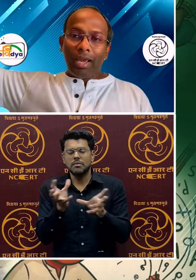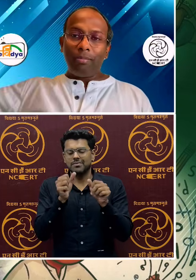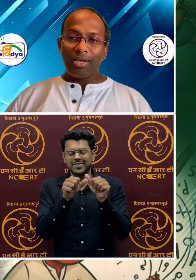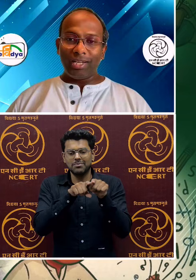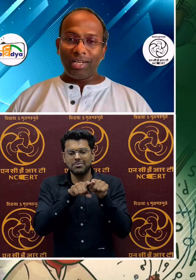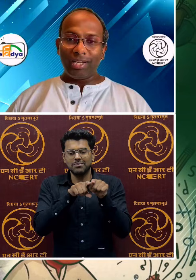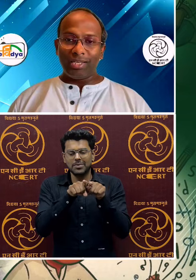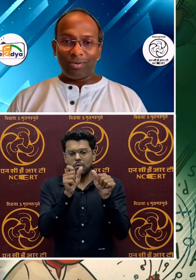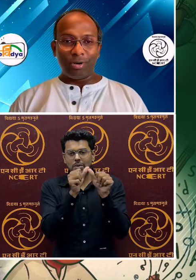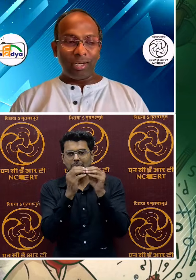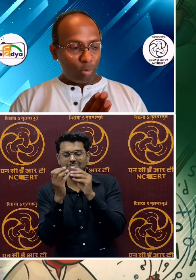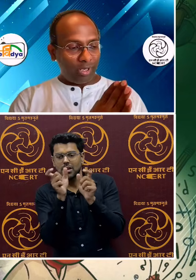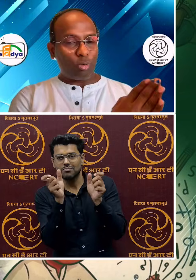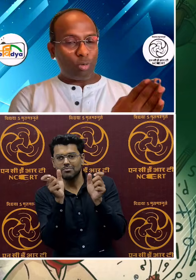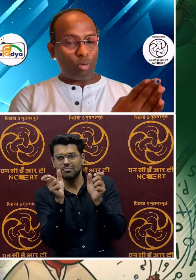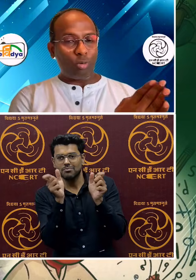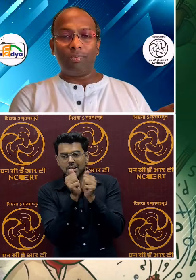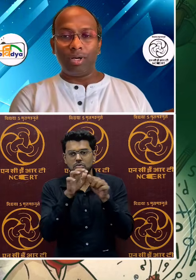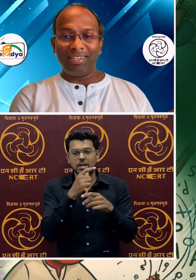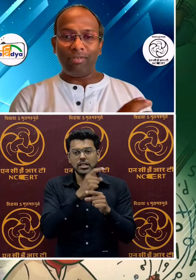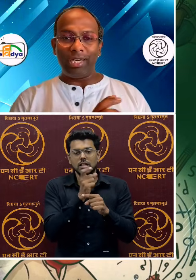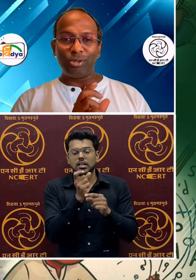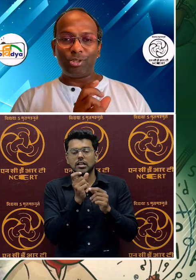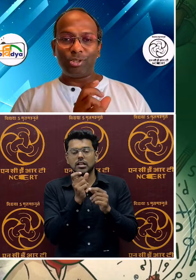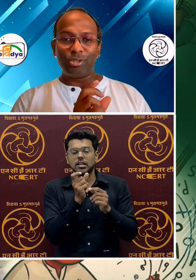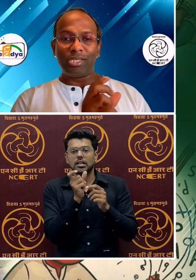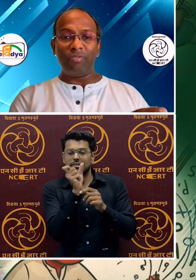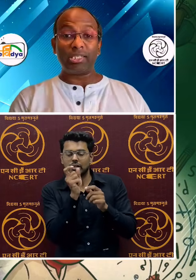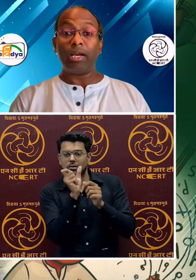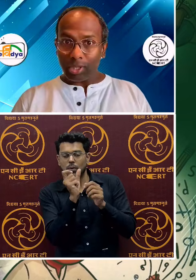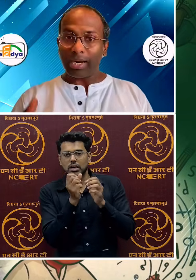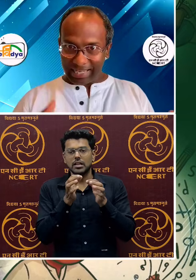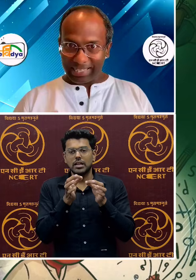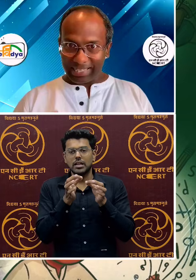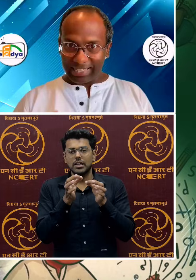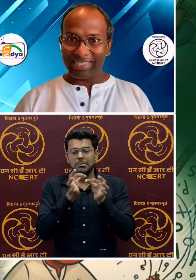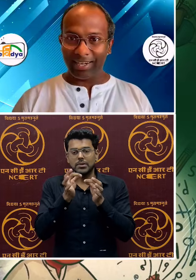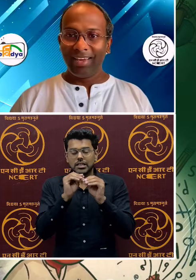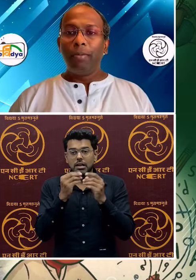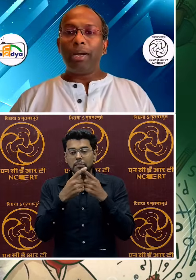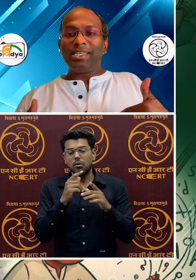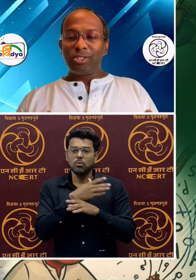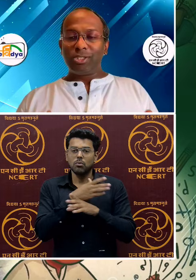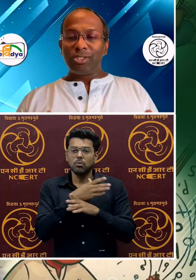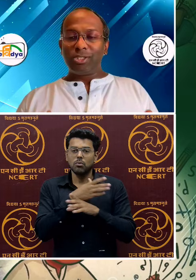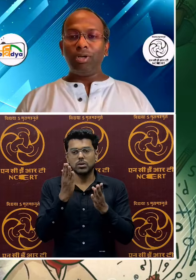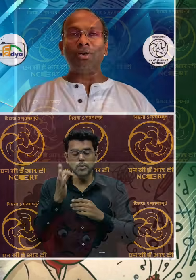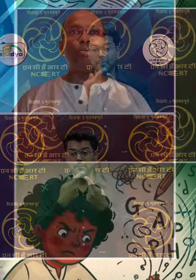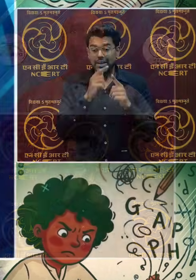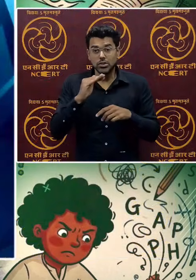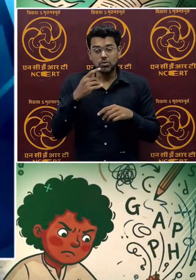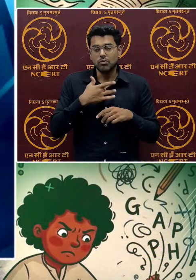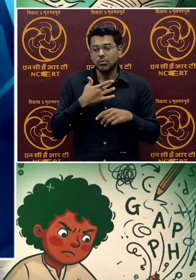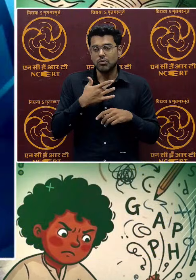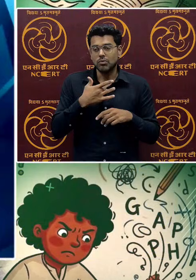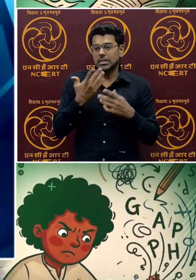else, but the teacher would only now decode the word. She will teach you all that is necessary. But as a student, you